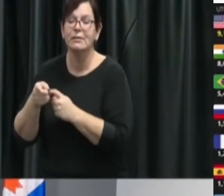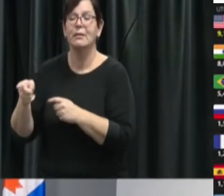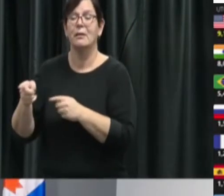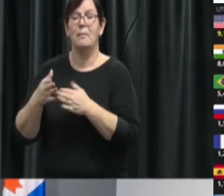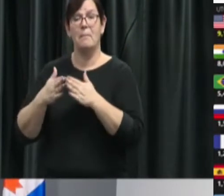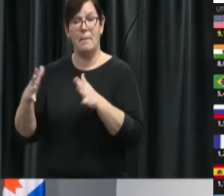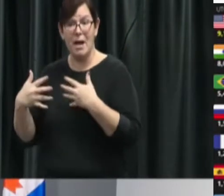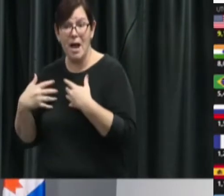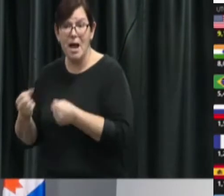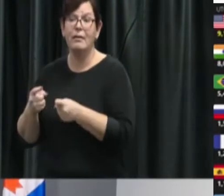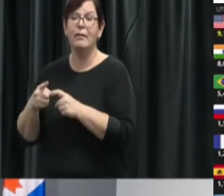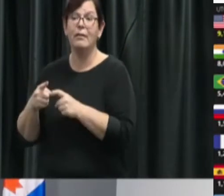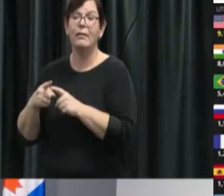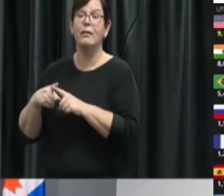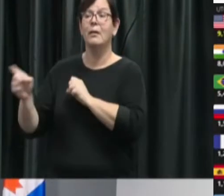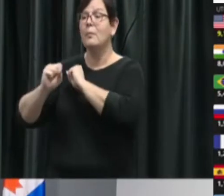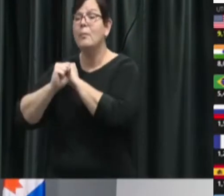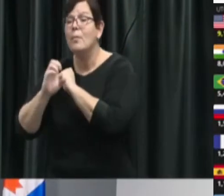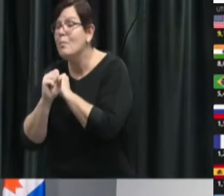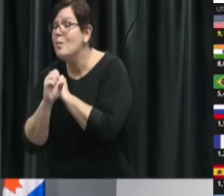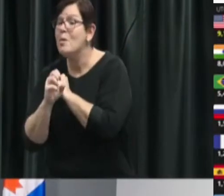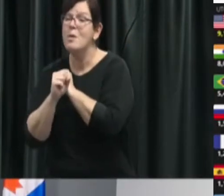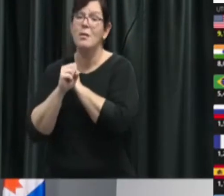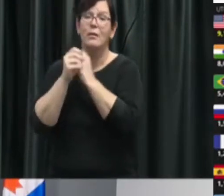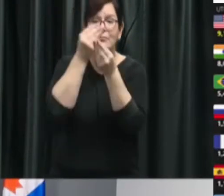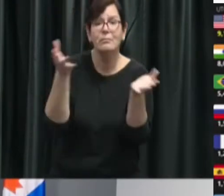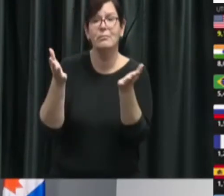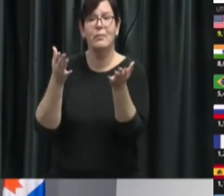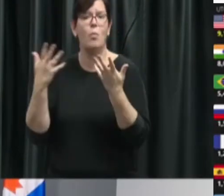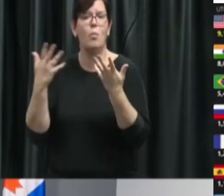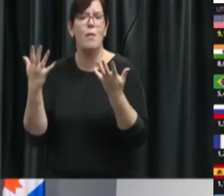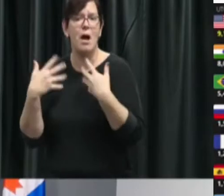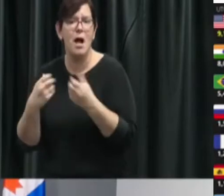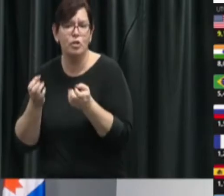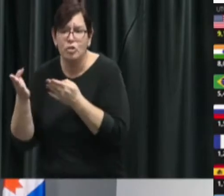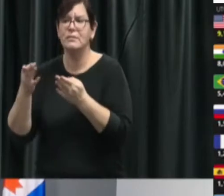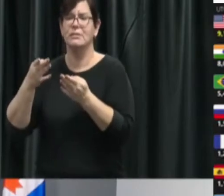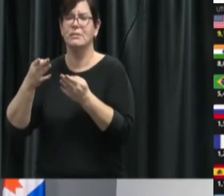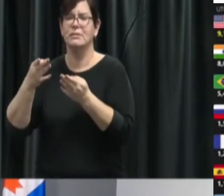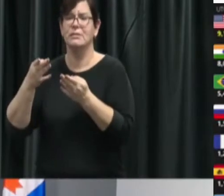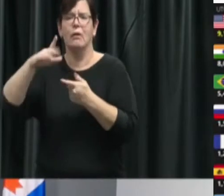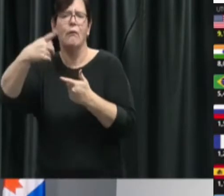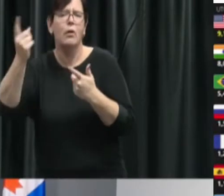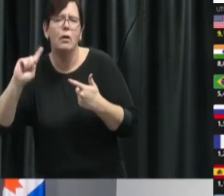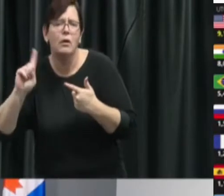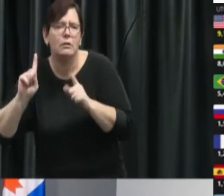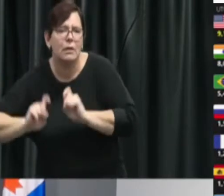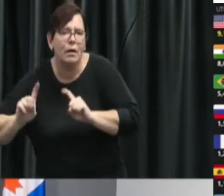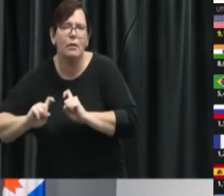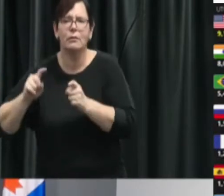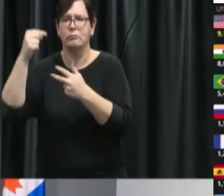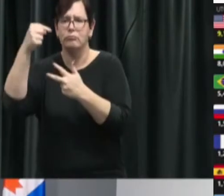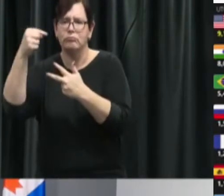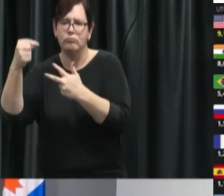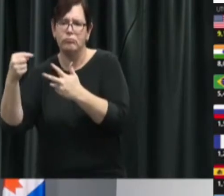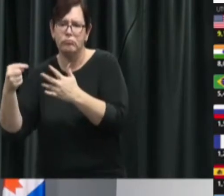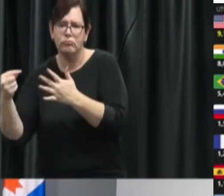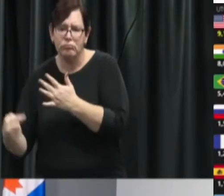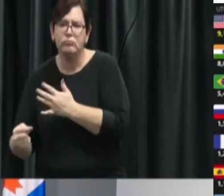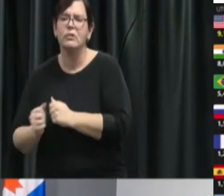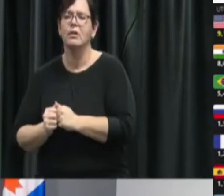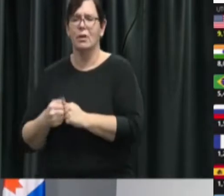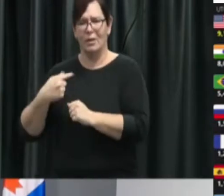health services helps people access testing. It also means advocating on their behalf to expand